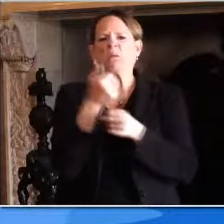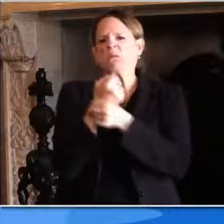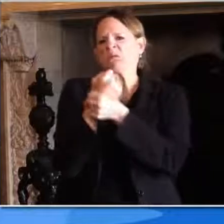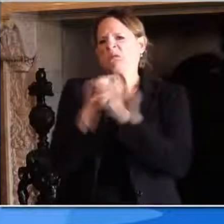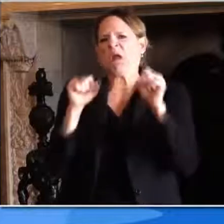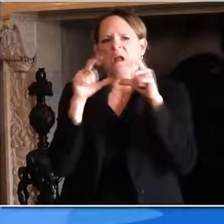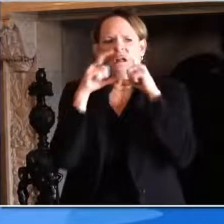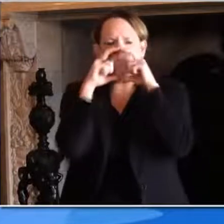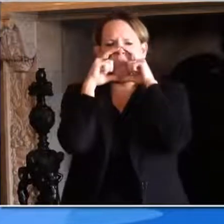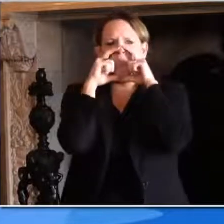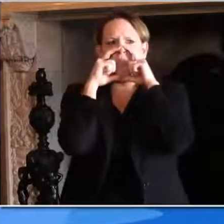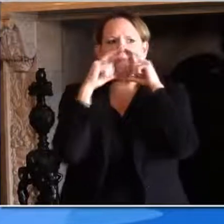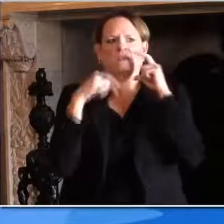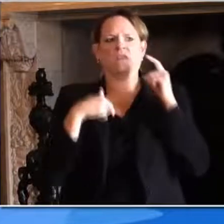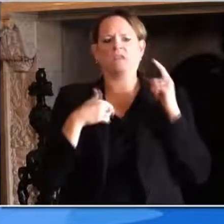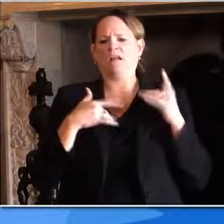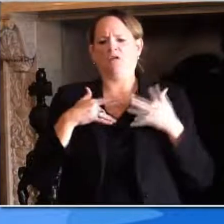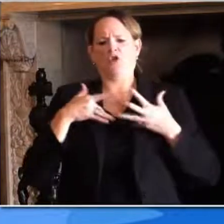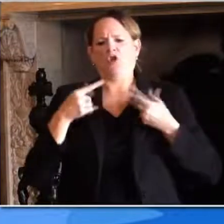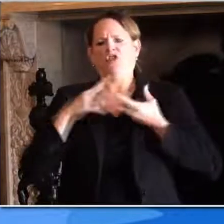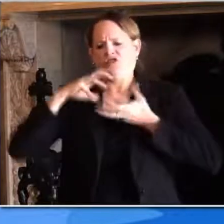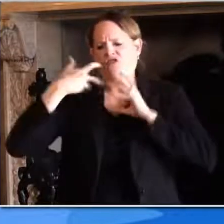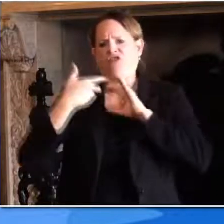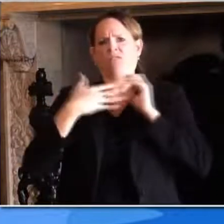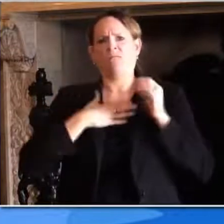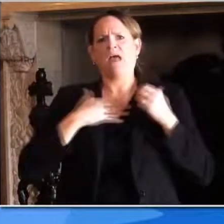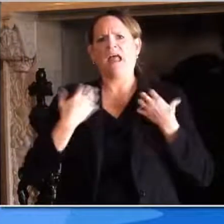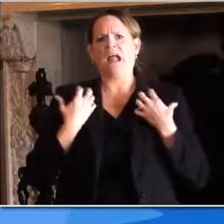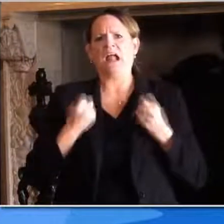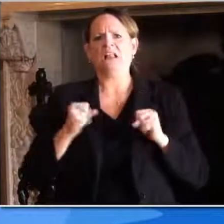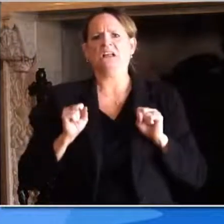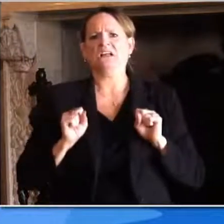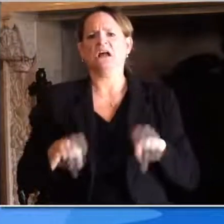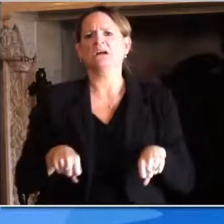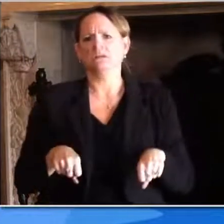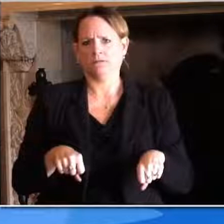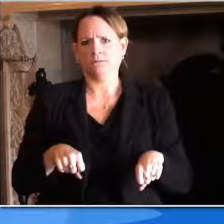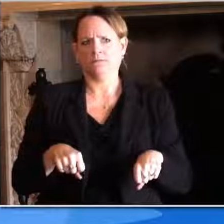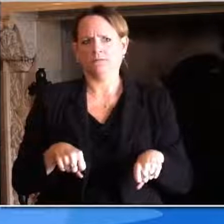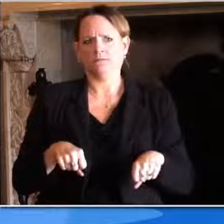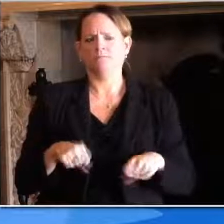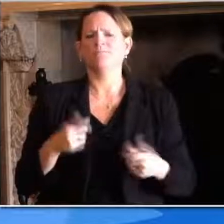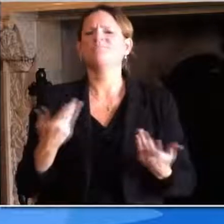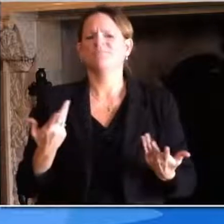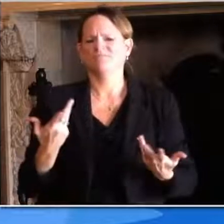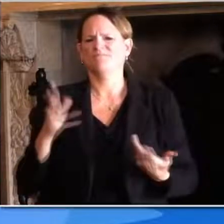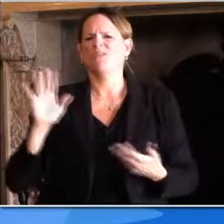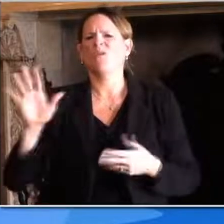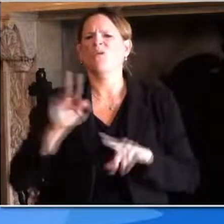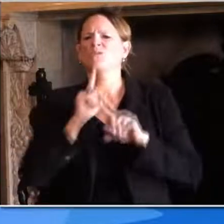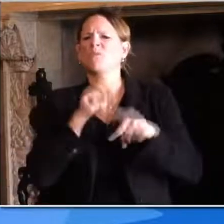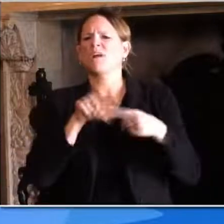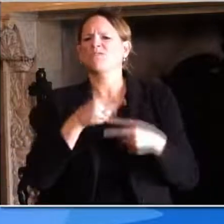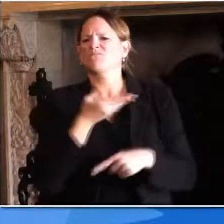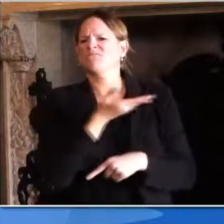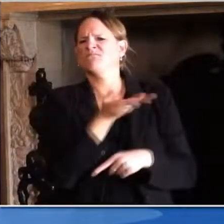their health to have a face covering on. So what's your response to that?